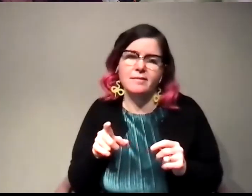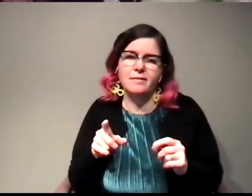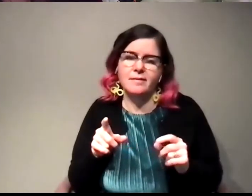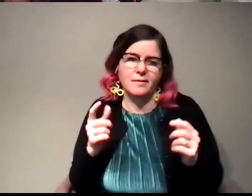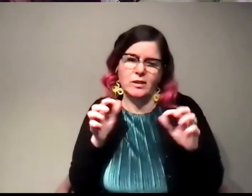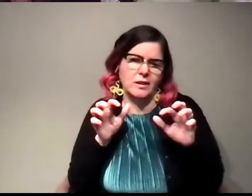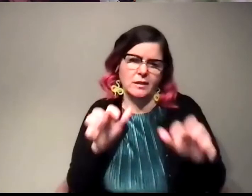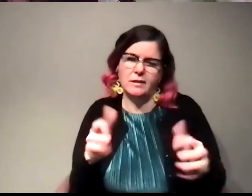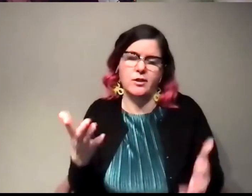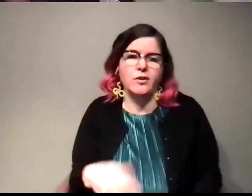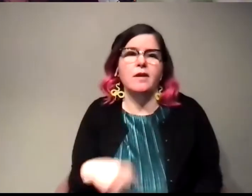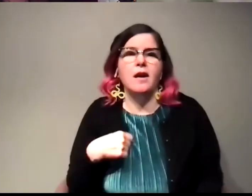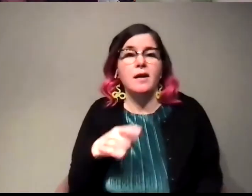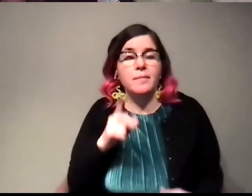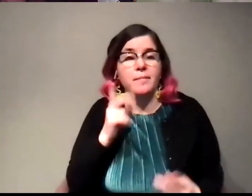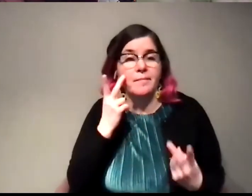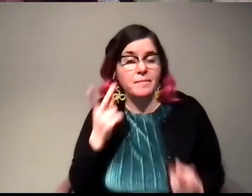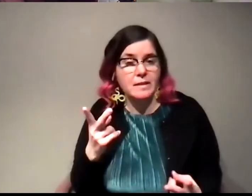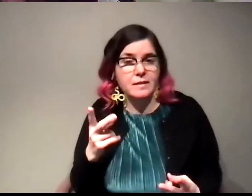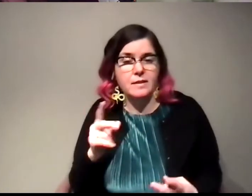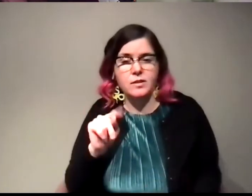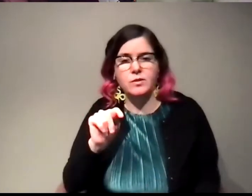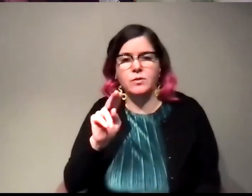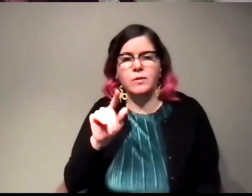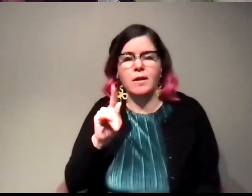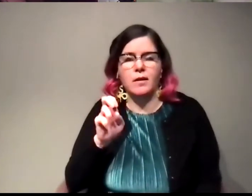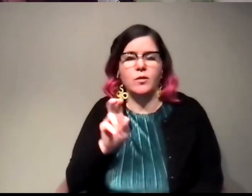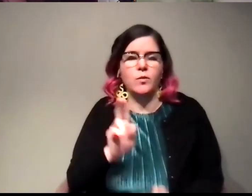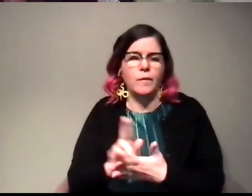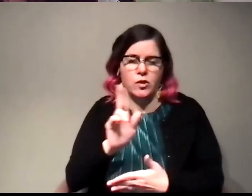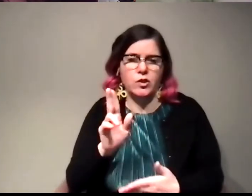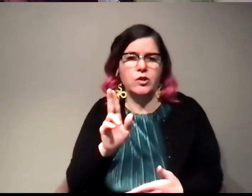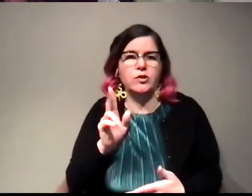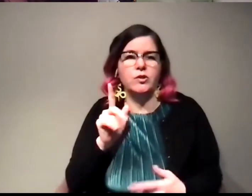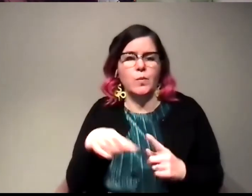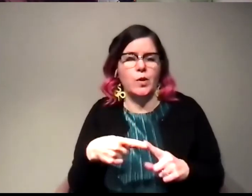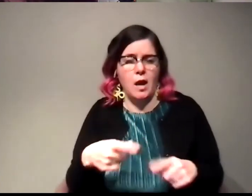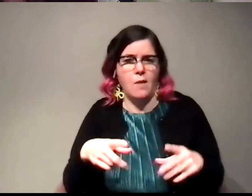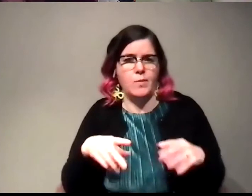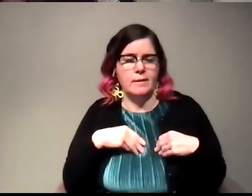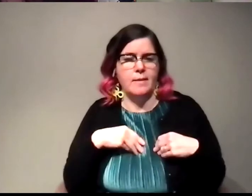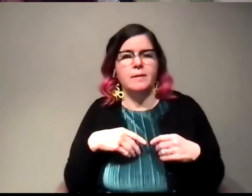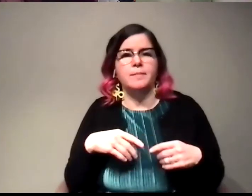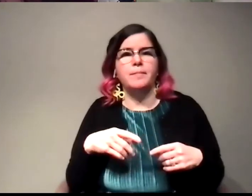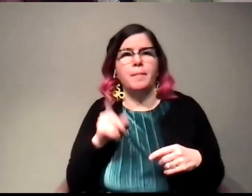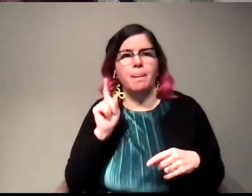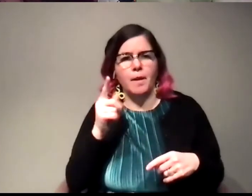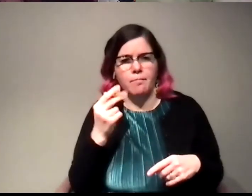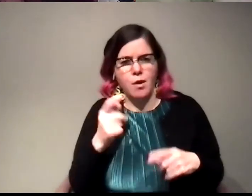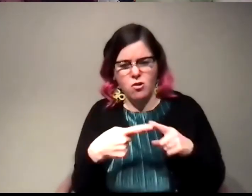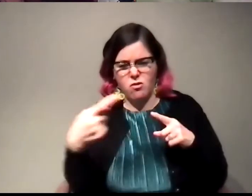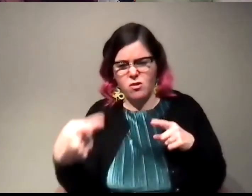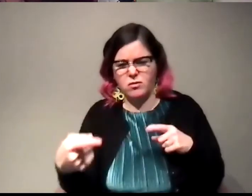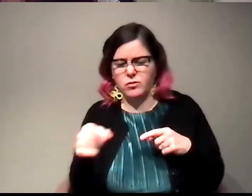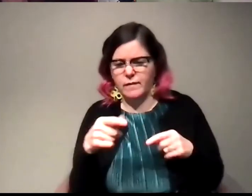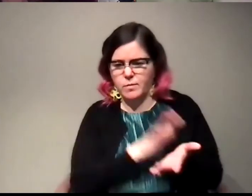I came down here to visit Tulane University when I heard I had gotten in, and I went to the park right across the street from the school, and